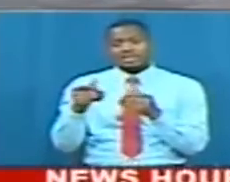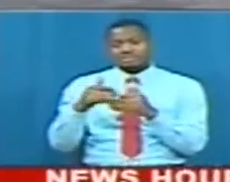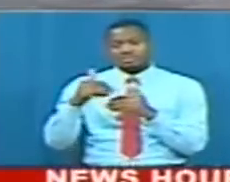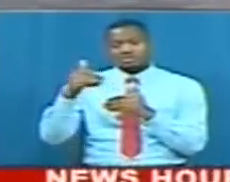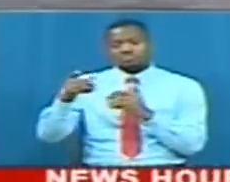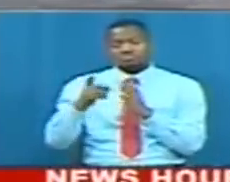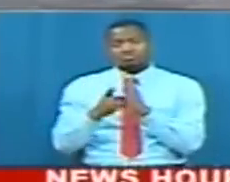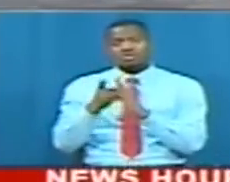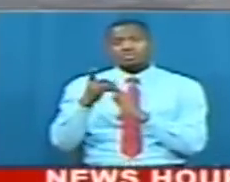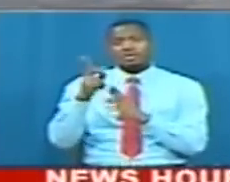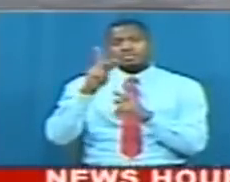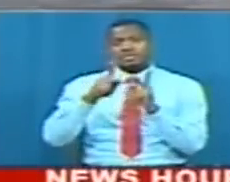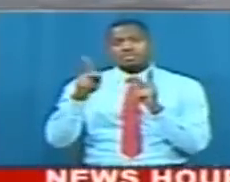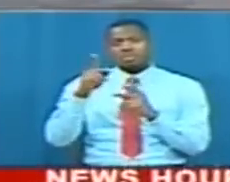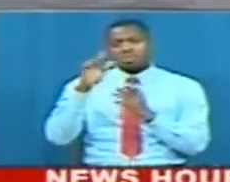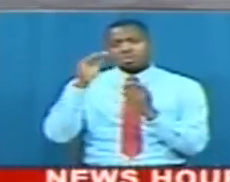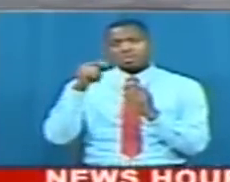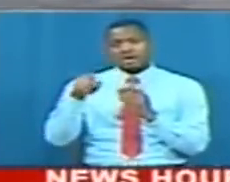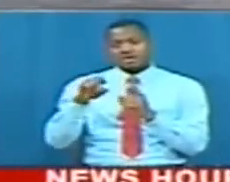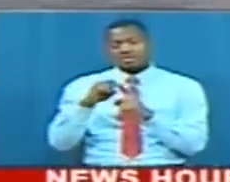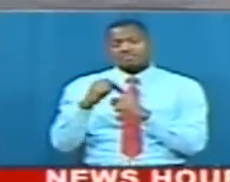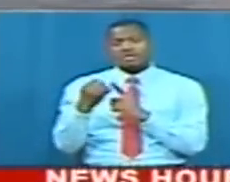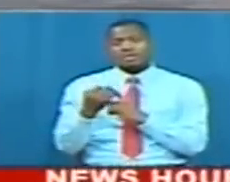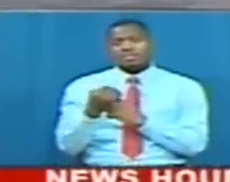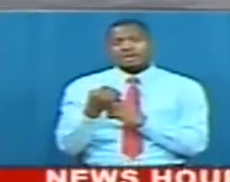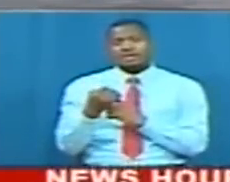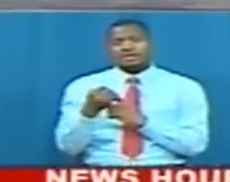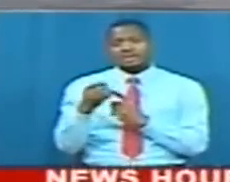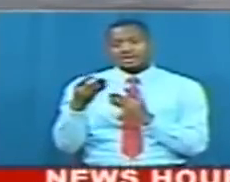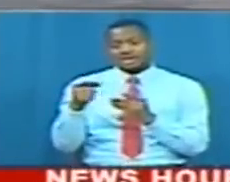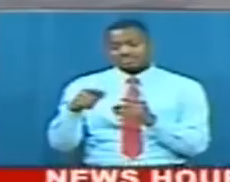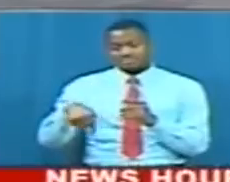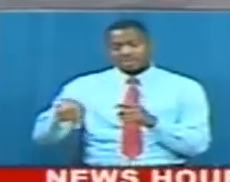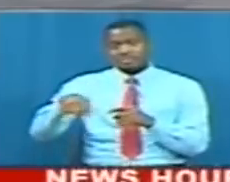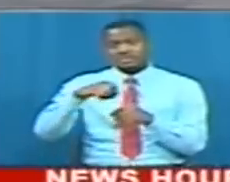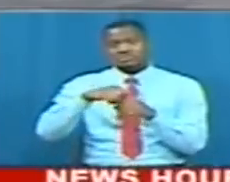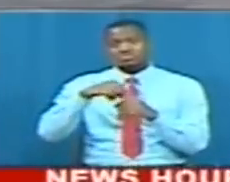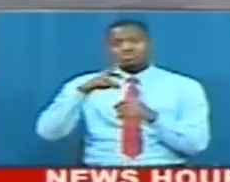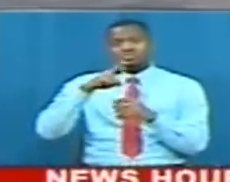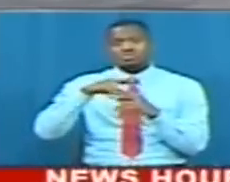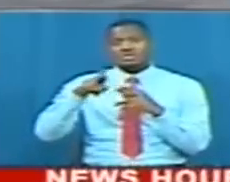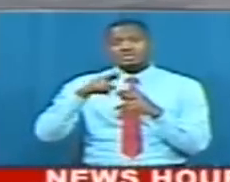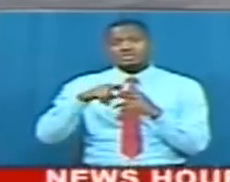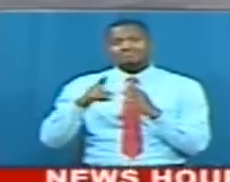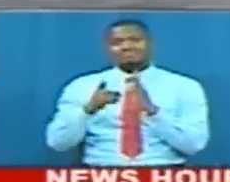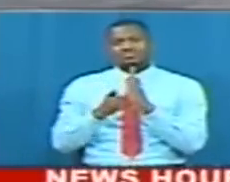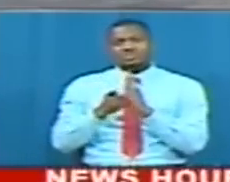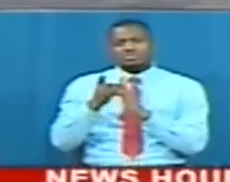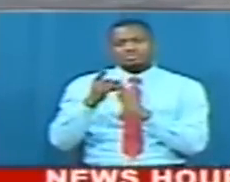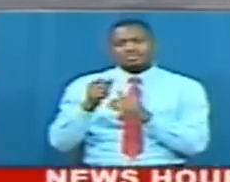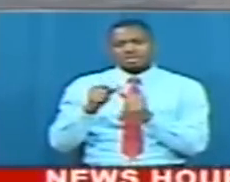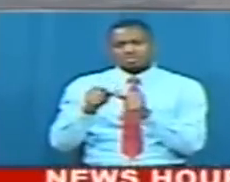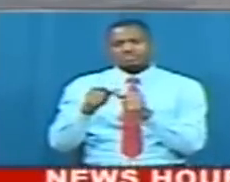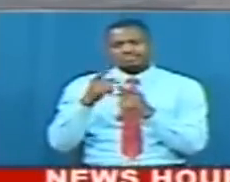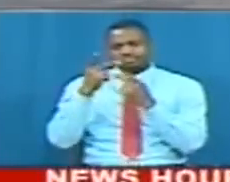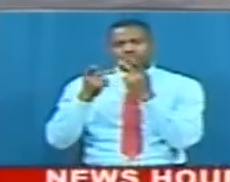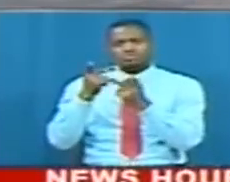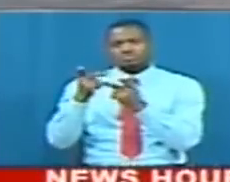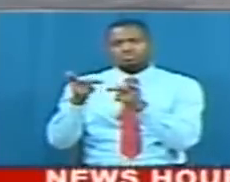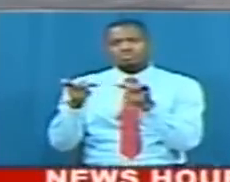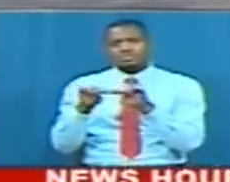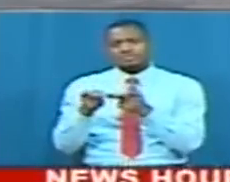lags behind in developments, the people hope the environs of the landmark and region as a whole is developed to promote